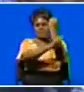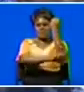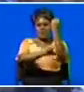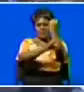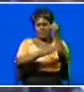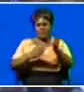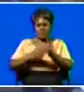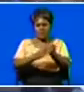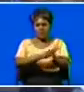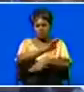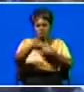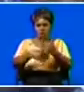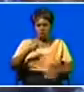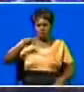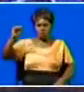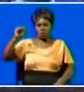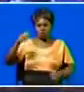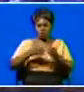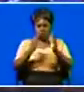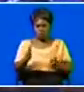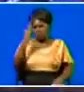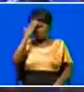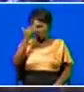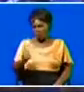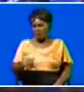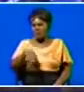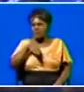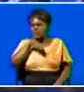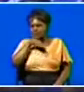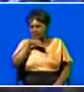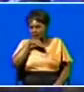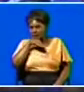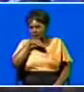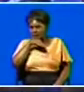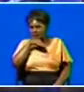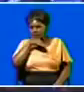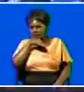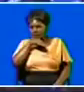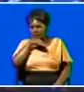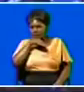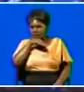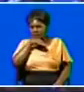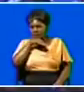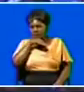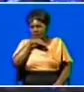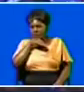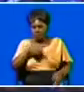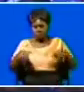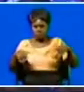and led by all our political leaders. Kwa nini Thika anatishika tukiwa na deputy